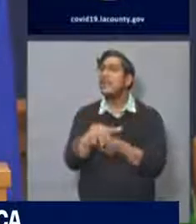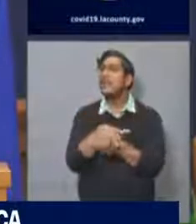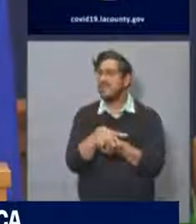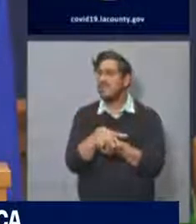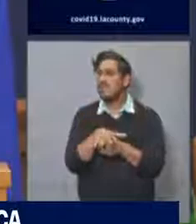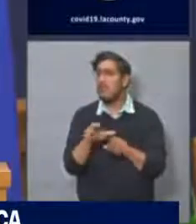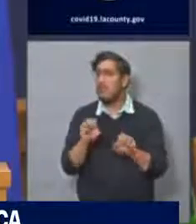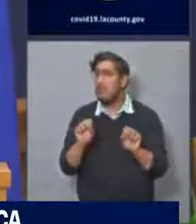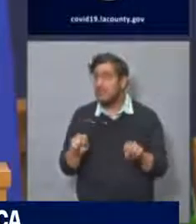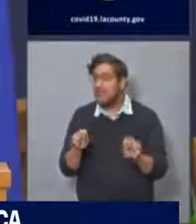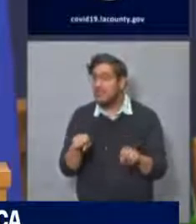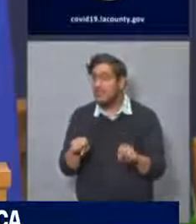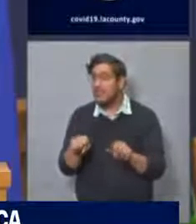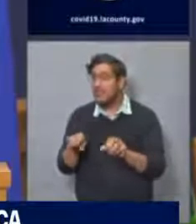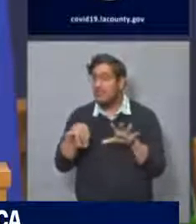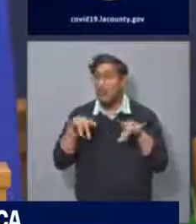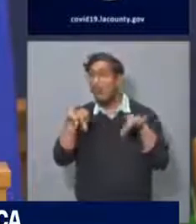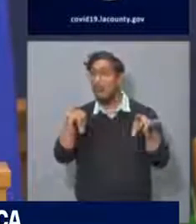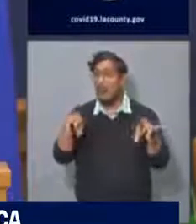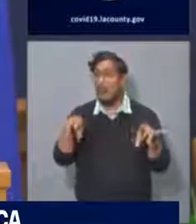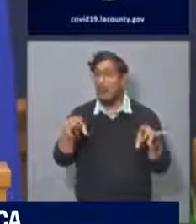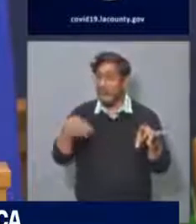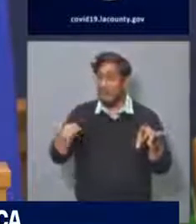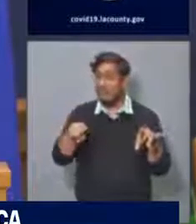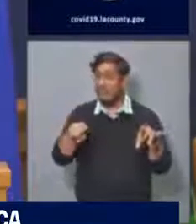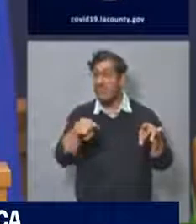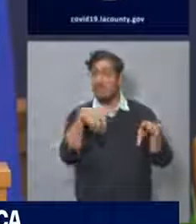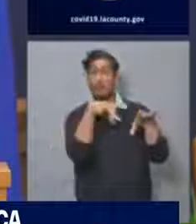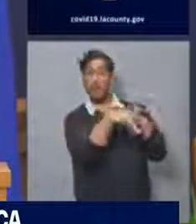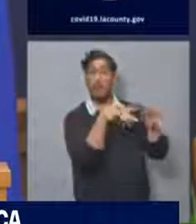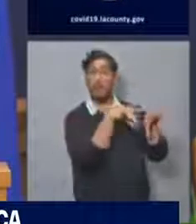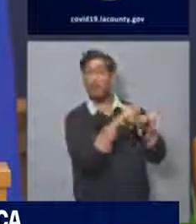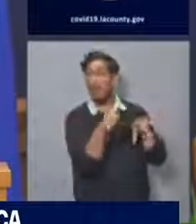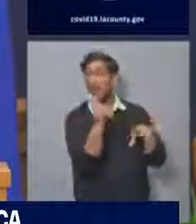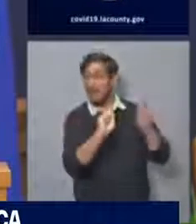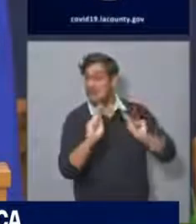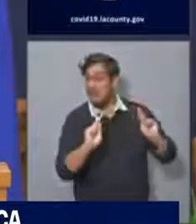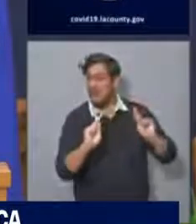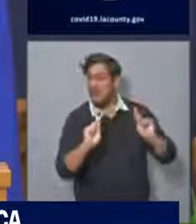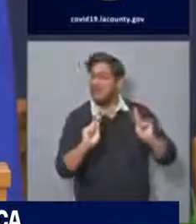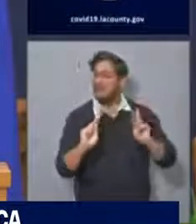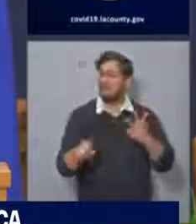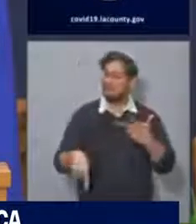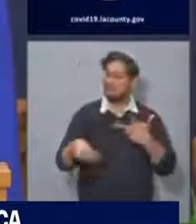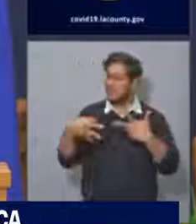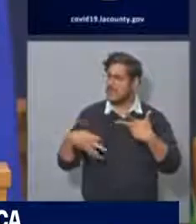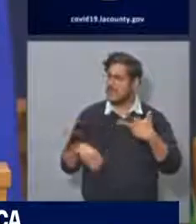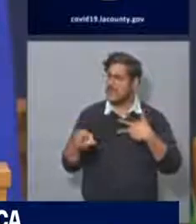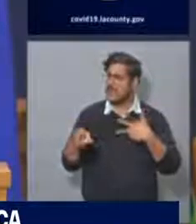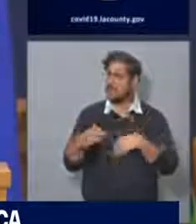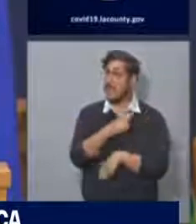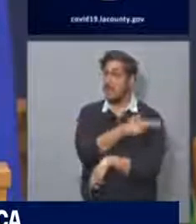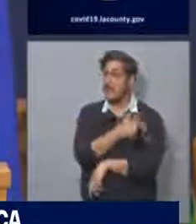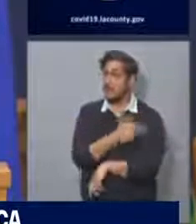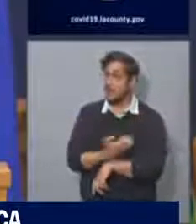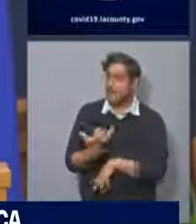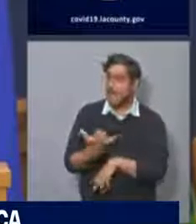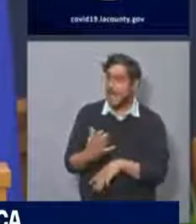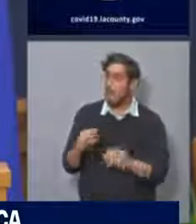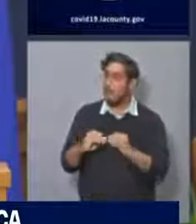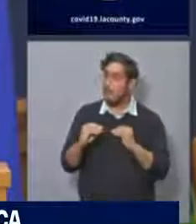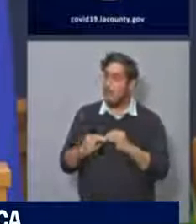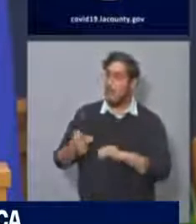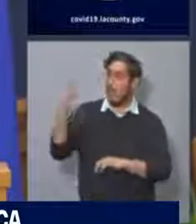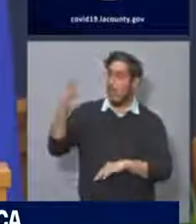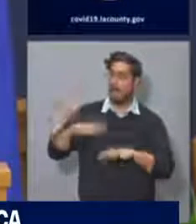believed to be infected and who may be unknowingly infecting others. And then also, if you could explain, given that hospitals and daily case counts are higher